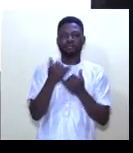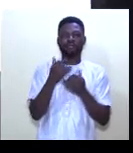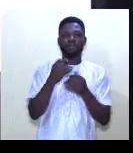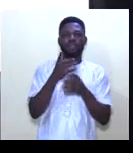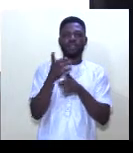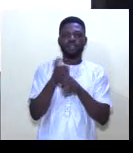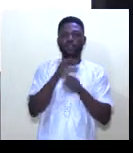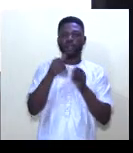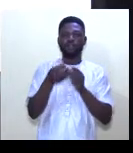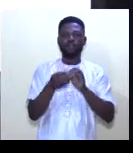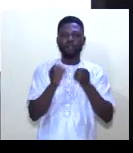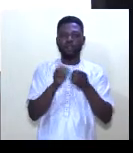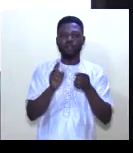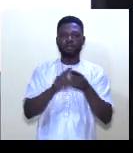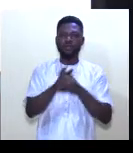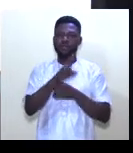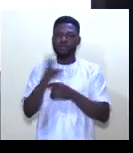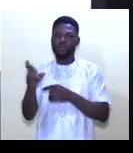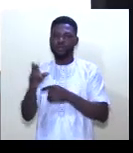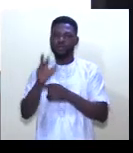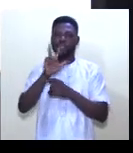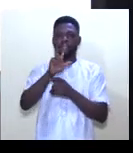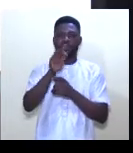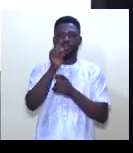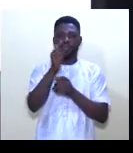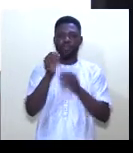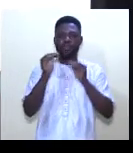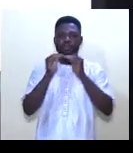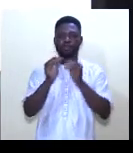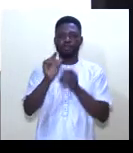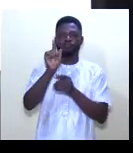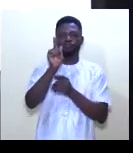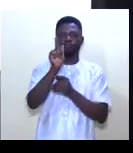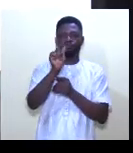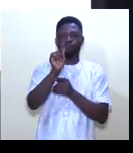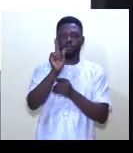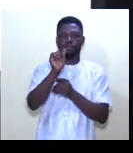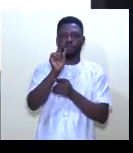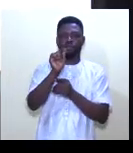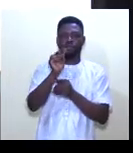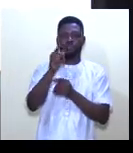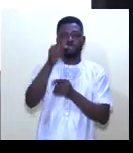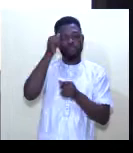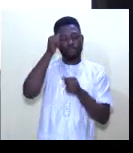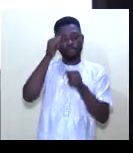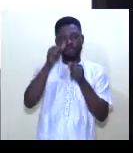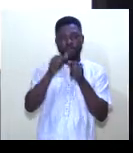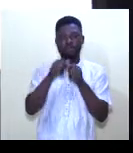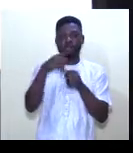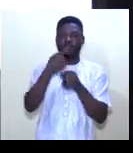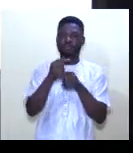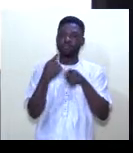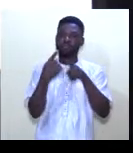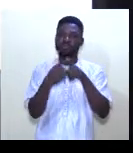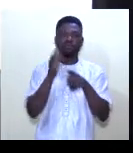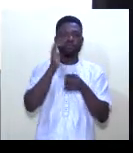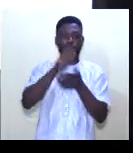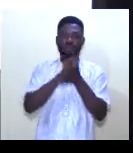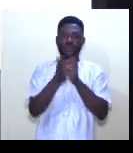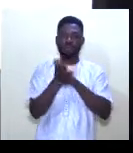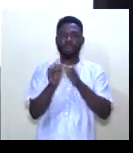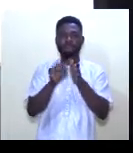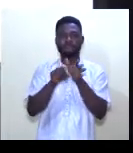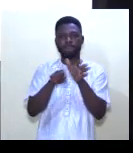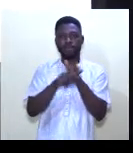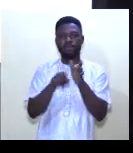Now, take all the numbers to the right side. You have 3a equals 20. Remember that plus 5 will become